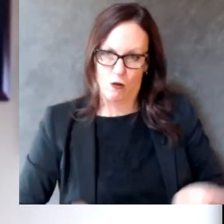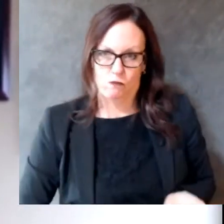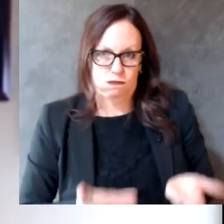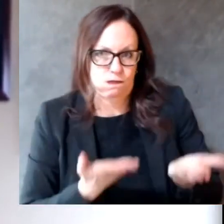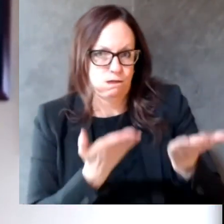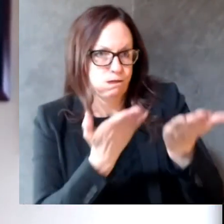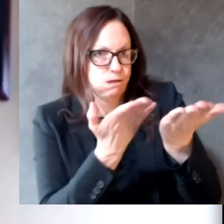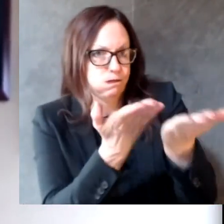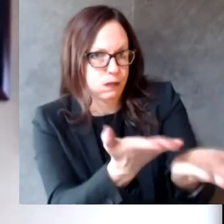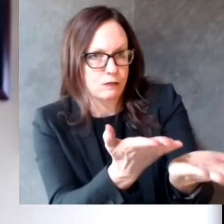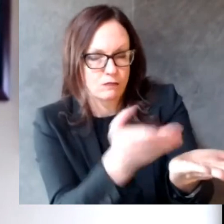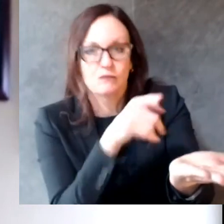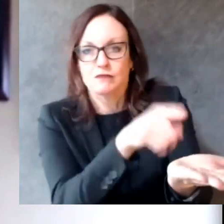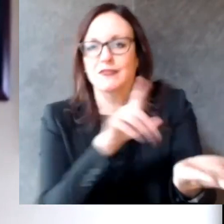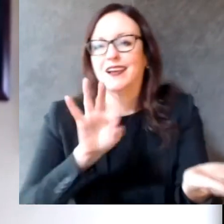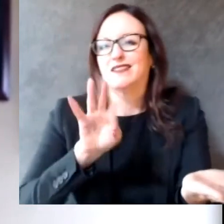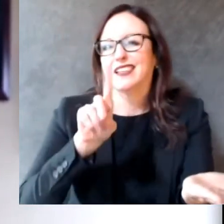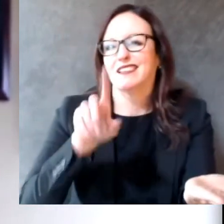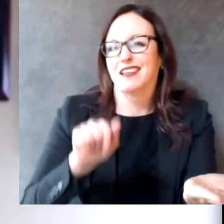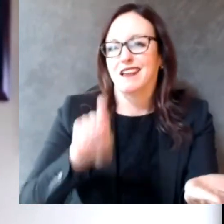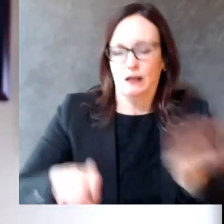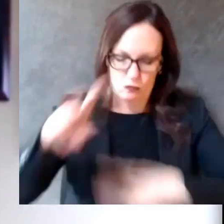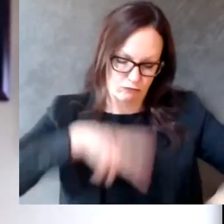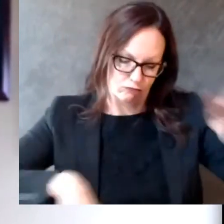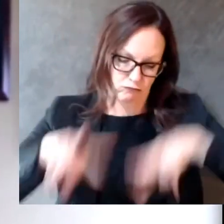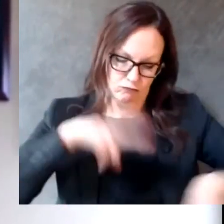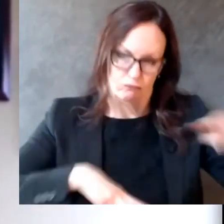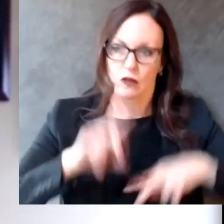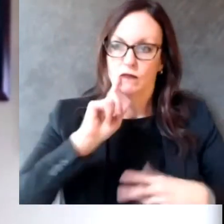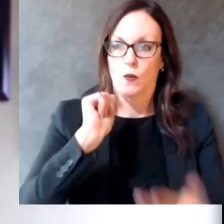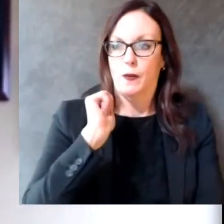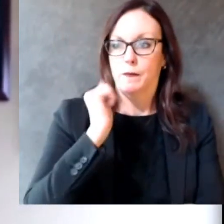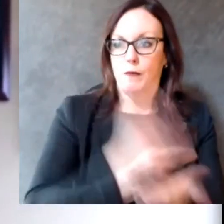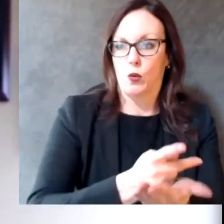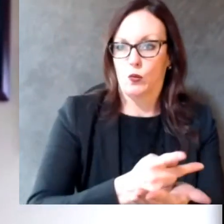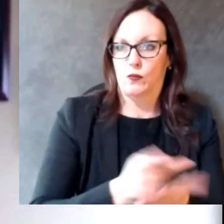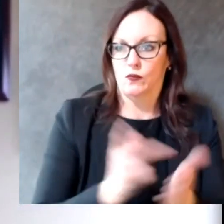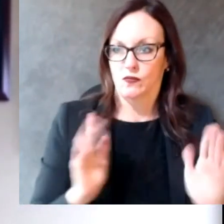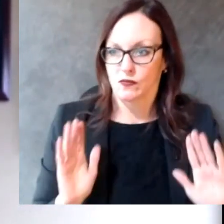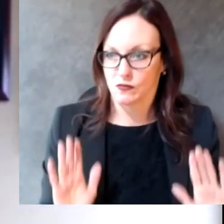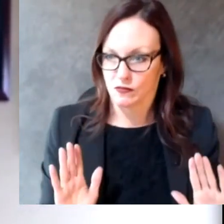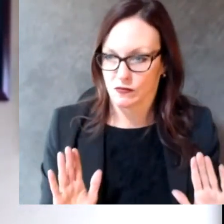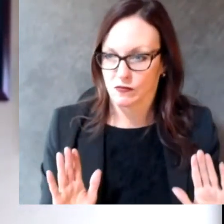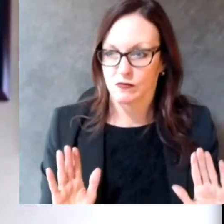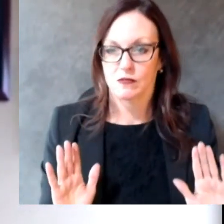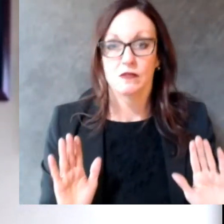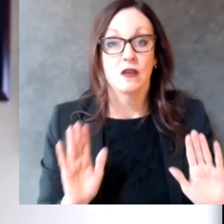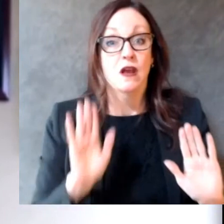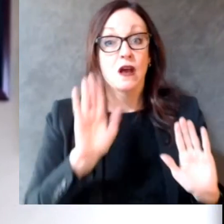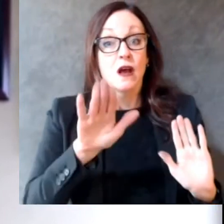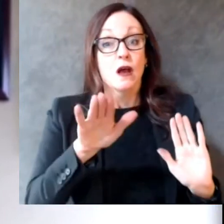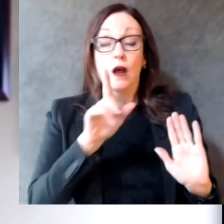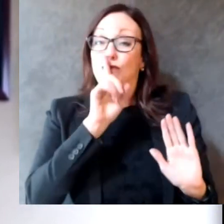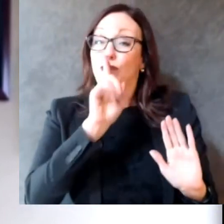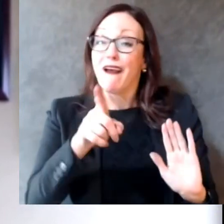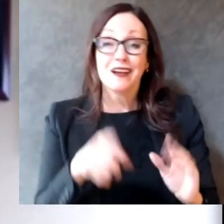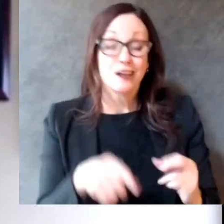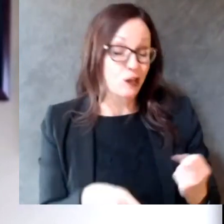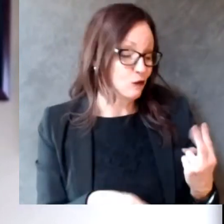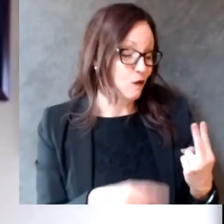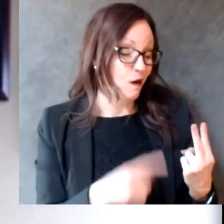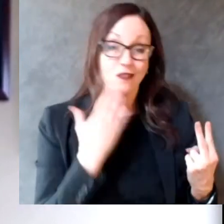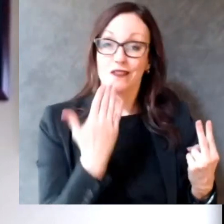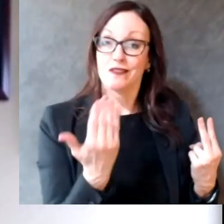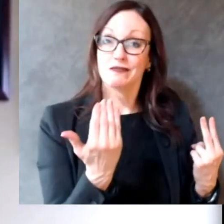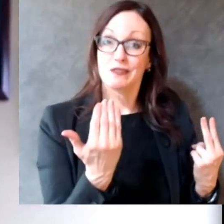younger people, children and adolescents, tend to mount very, very robust and very effective immune responses to vaccines.